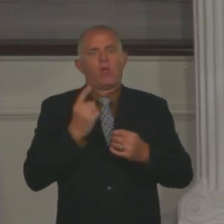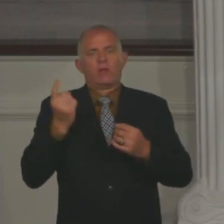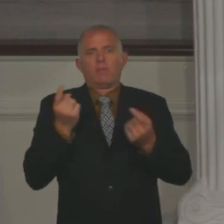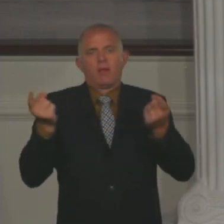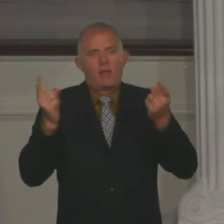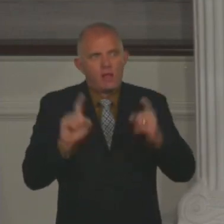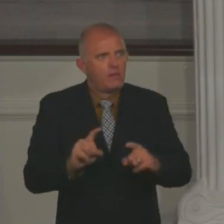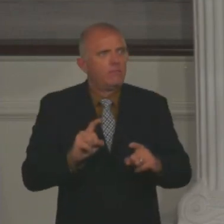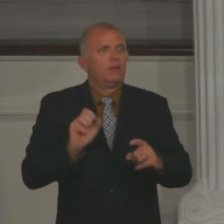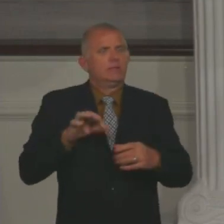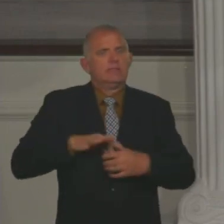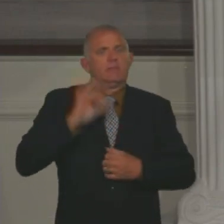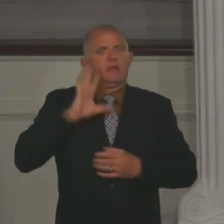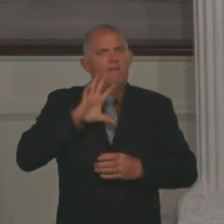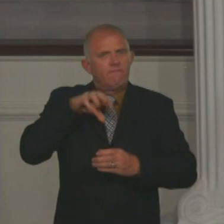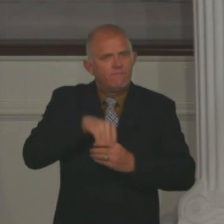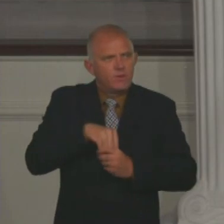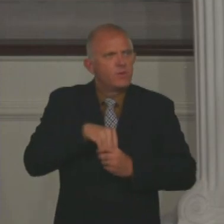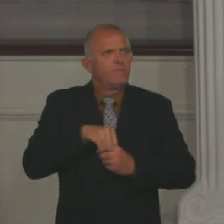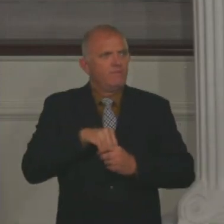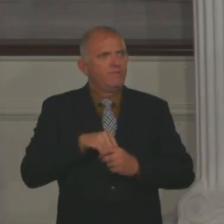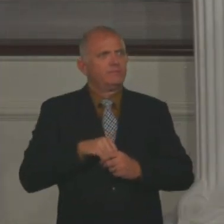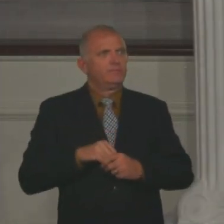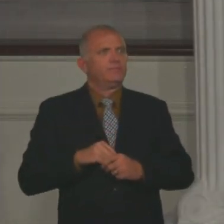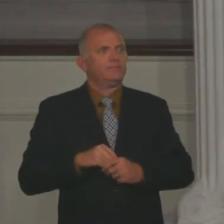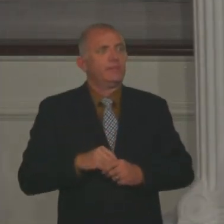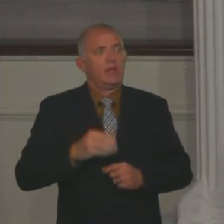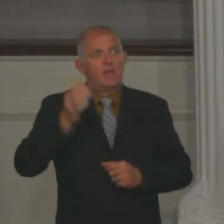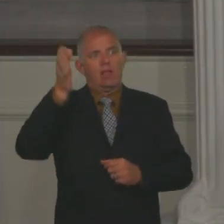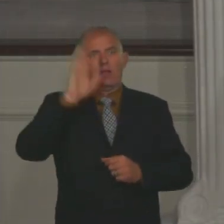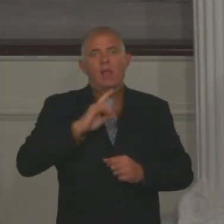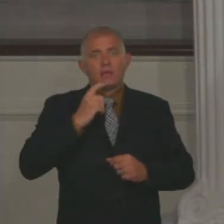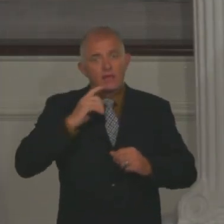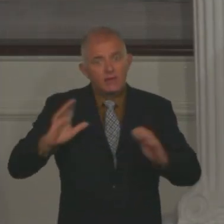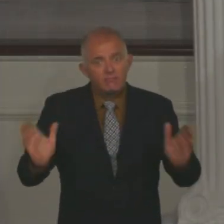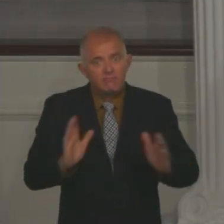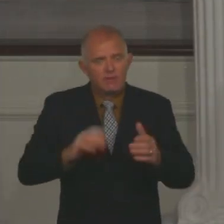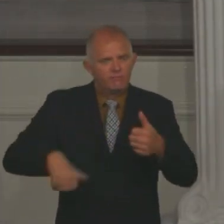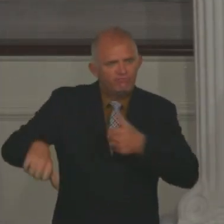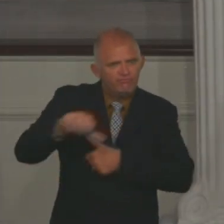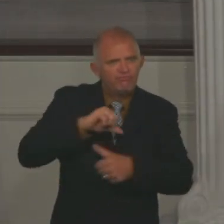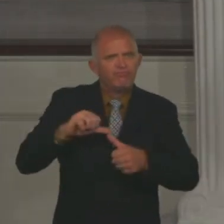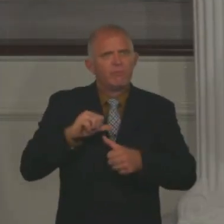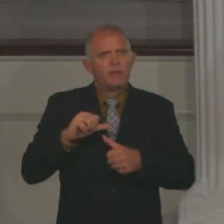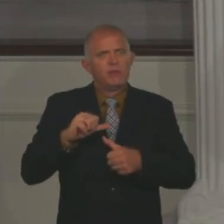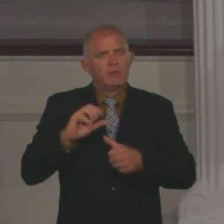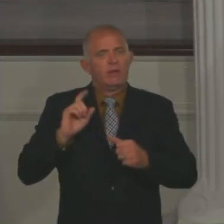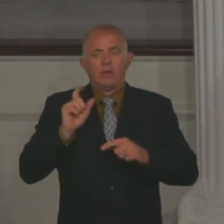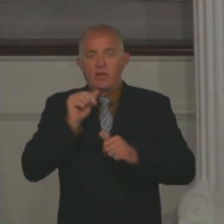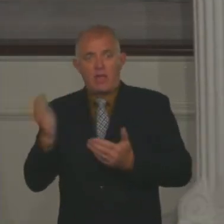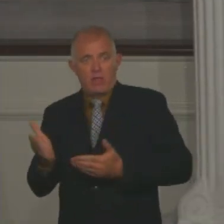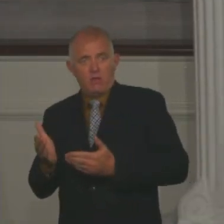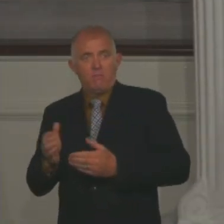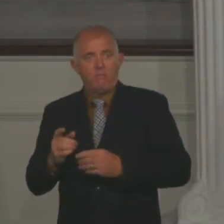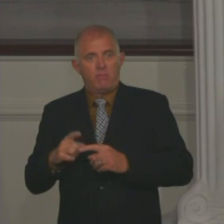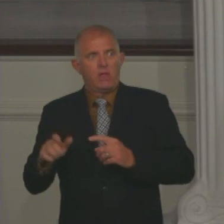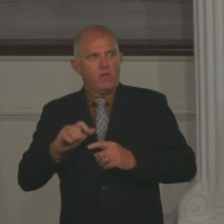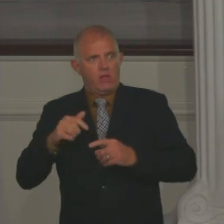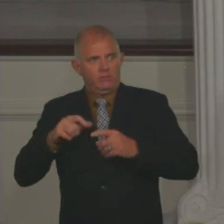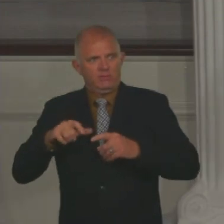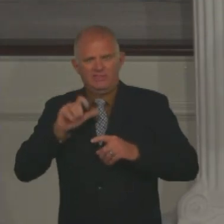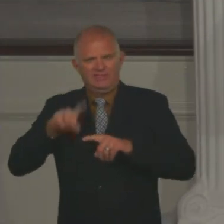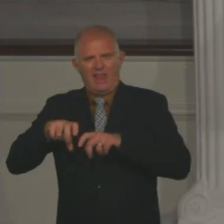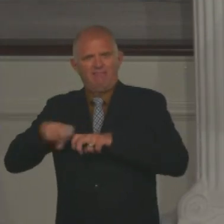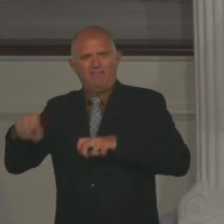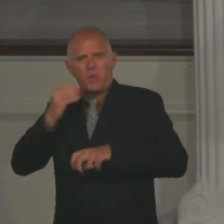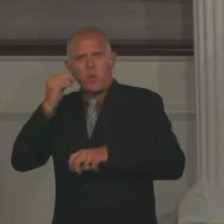spiritually inside of us. The Bible tells us to exhort one another. You can't exhort me from your couch. I